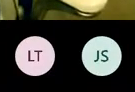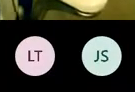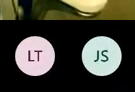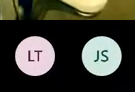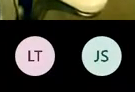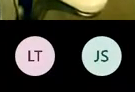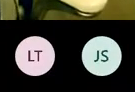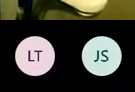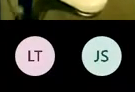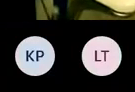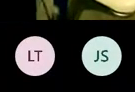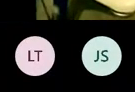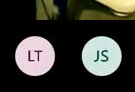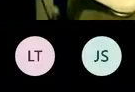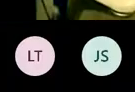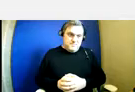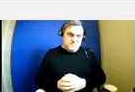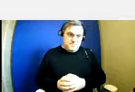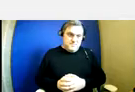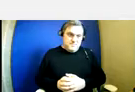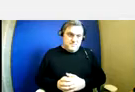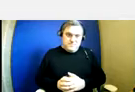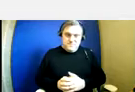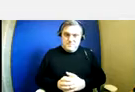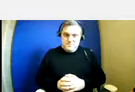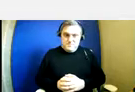continue where we left off.